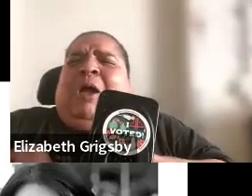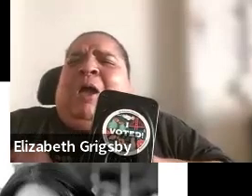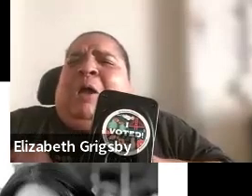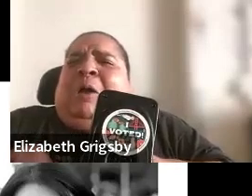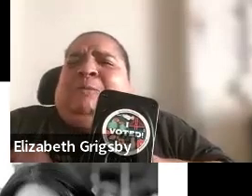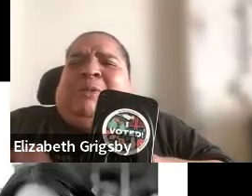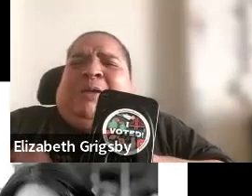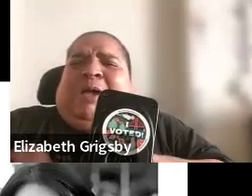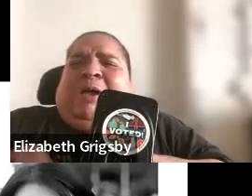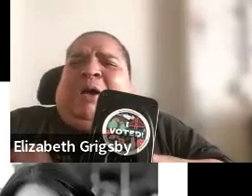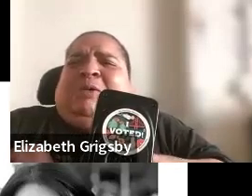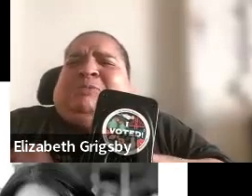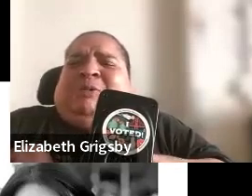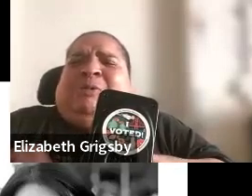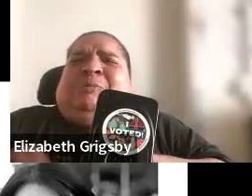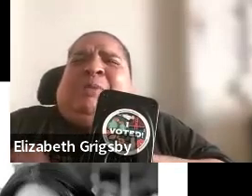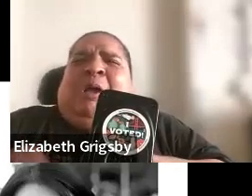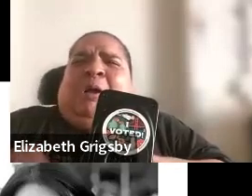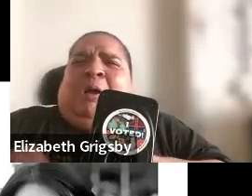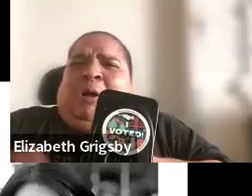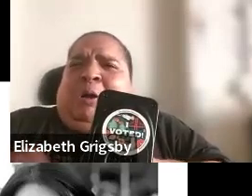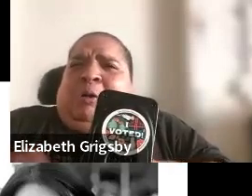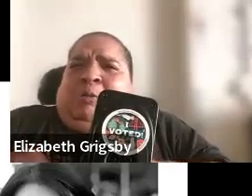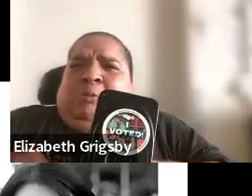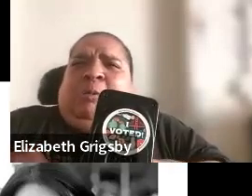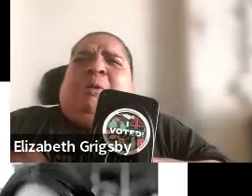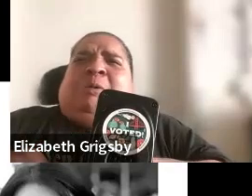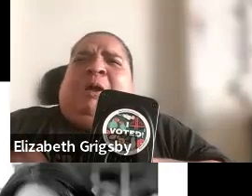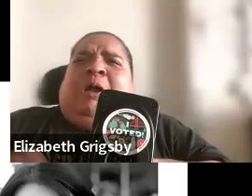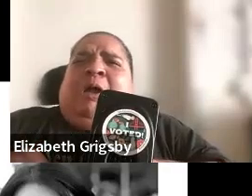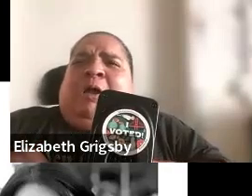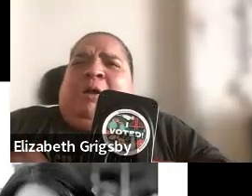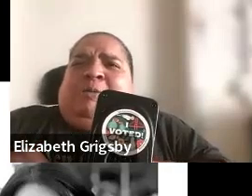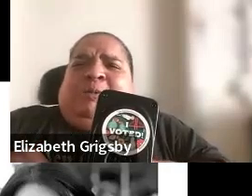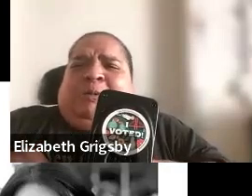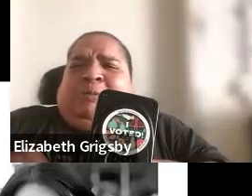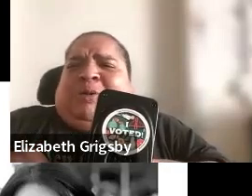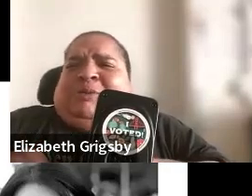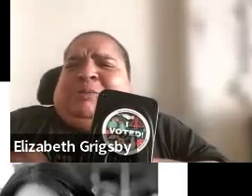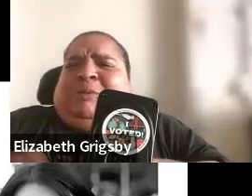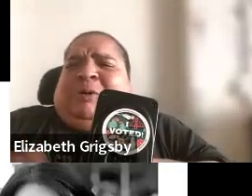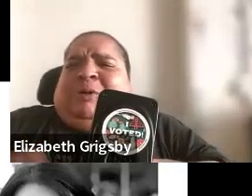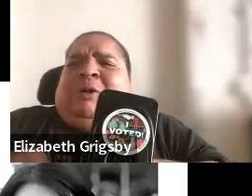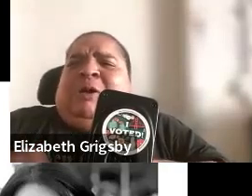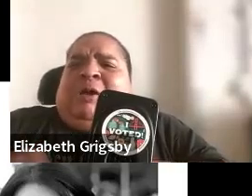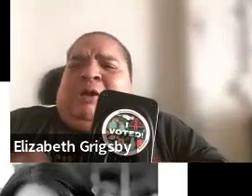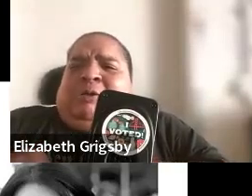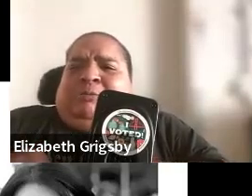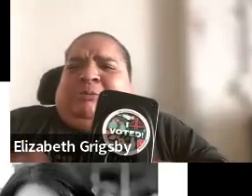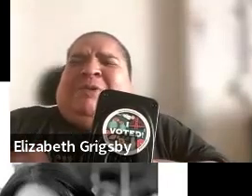California, but I also work for one of